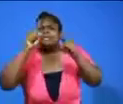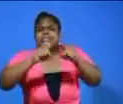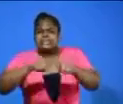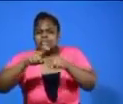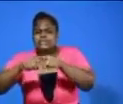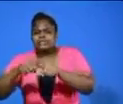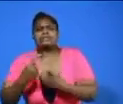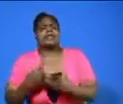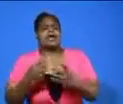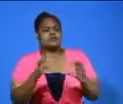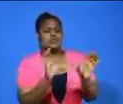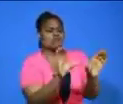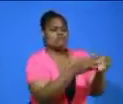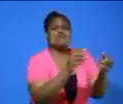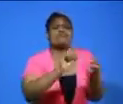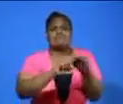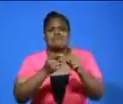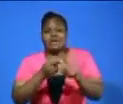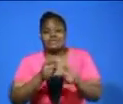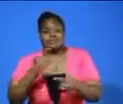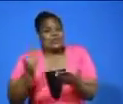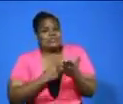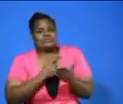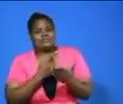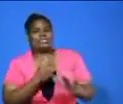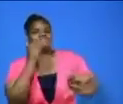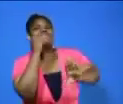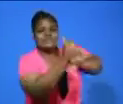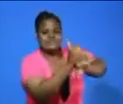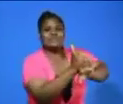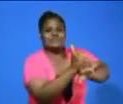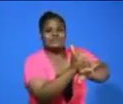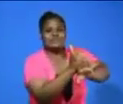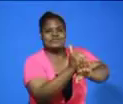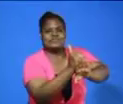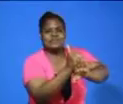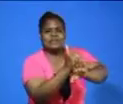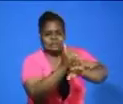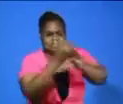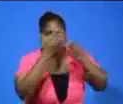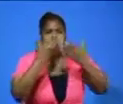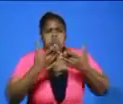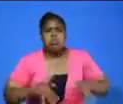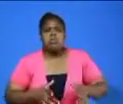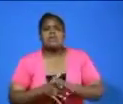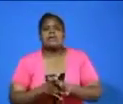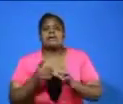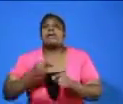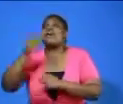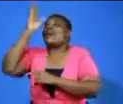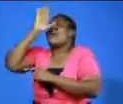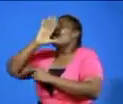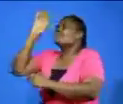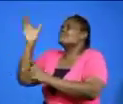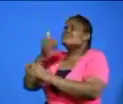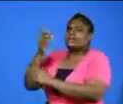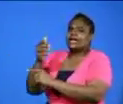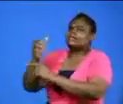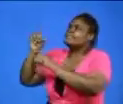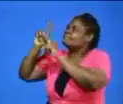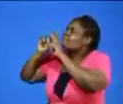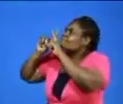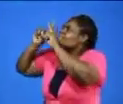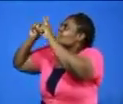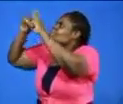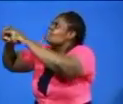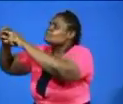on the inner circle. But your inner circle can stab you in the back. Your inner circle can let you down, but God Almighty will never let you